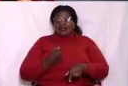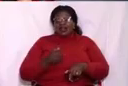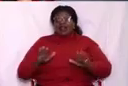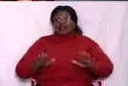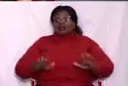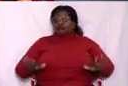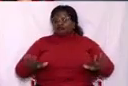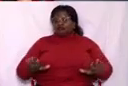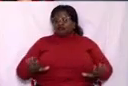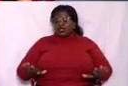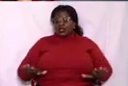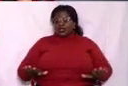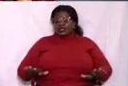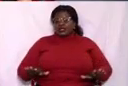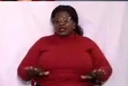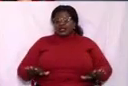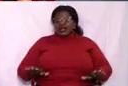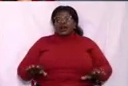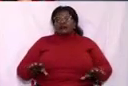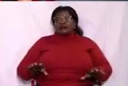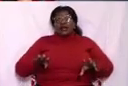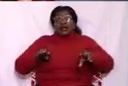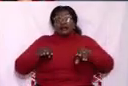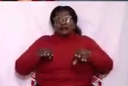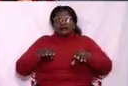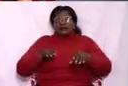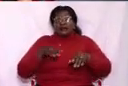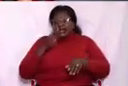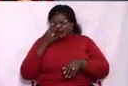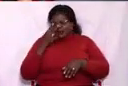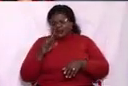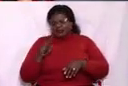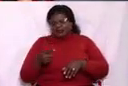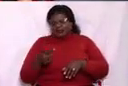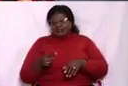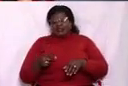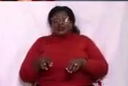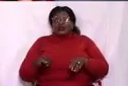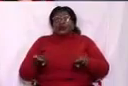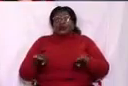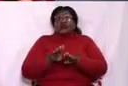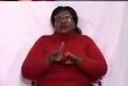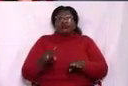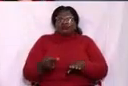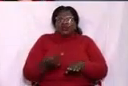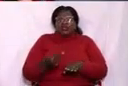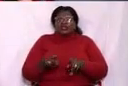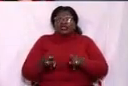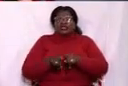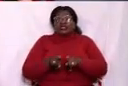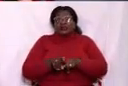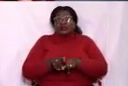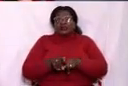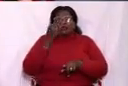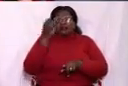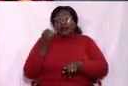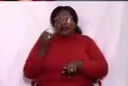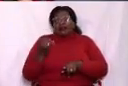to projects and classes that have to do with making things like arts and crafts. So I think,